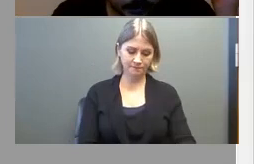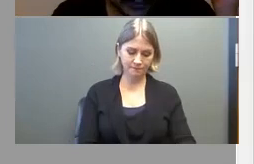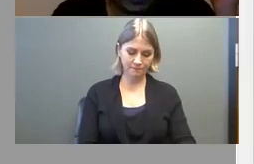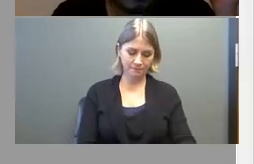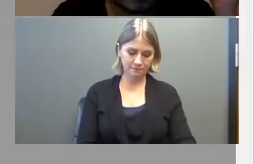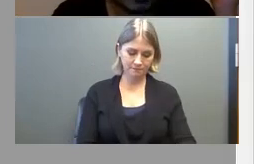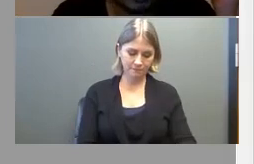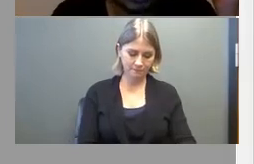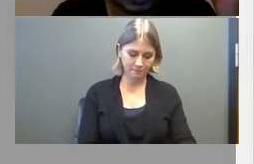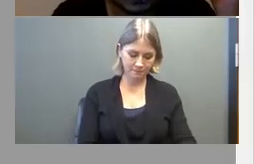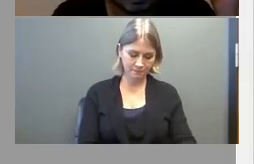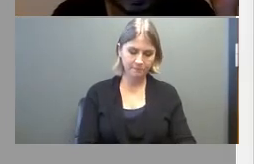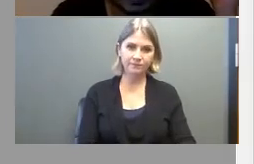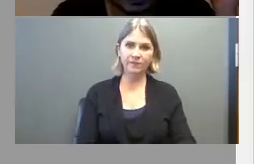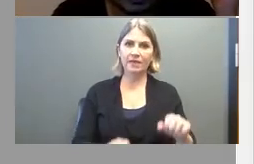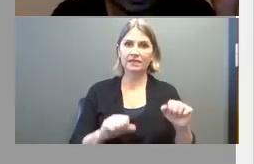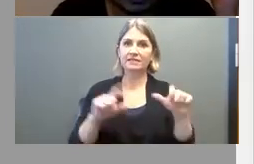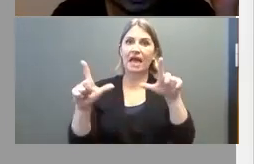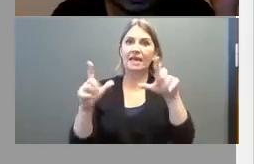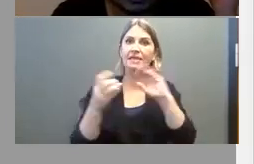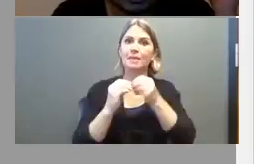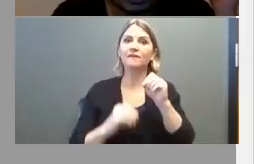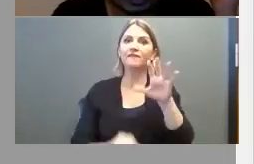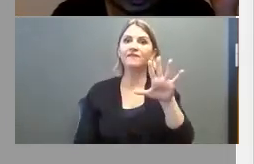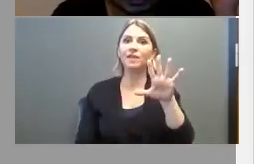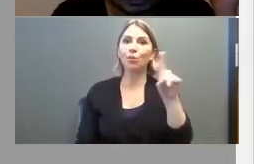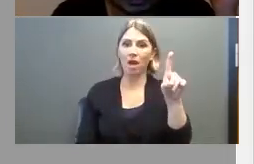slide 51. Cool.